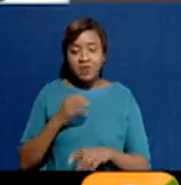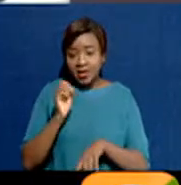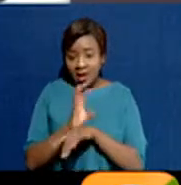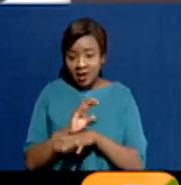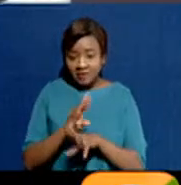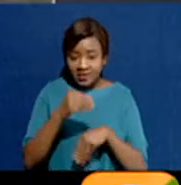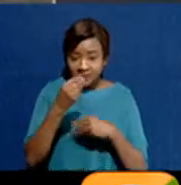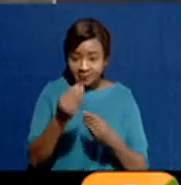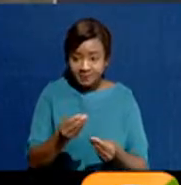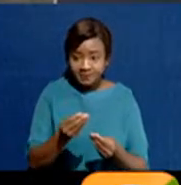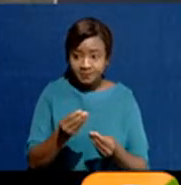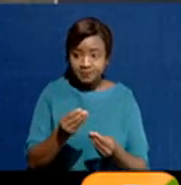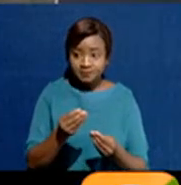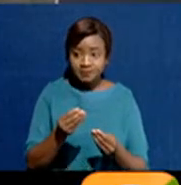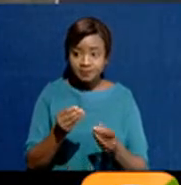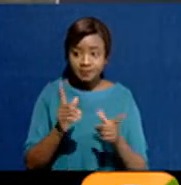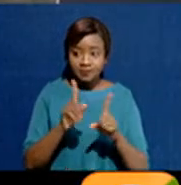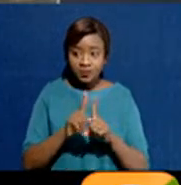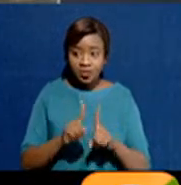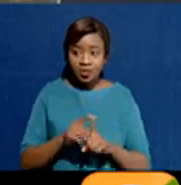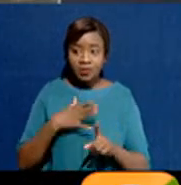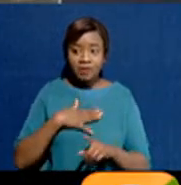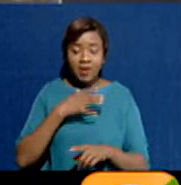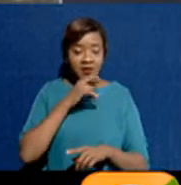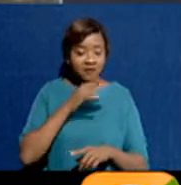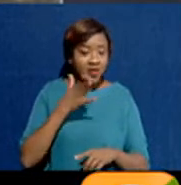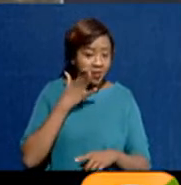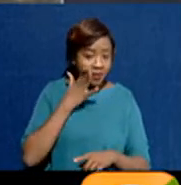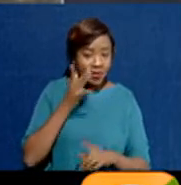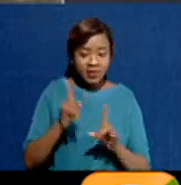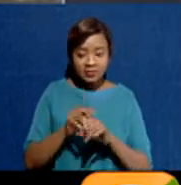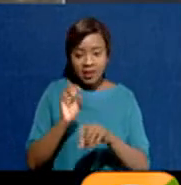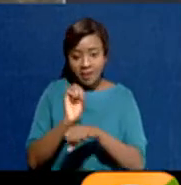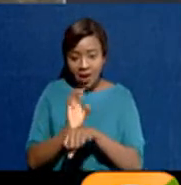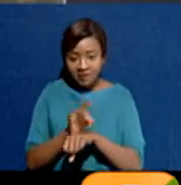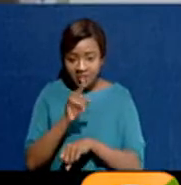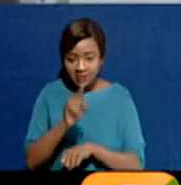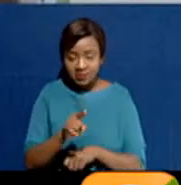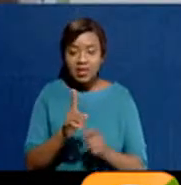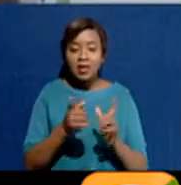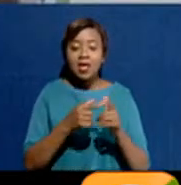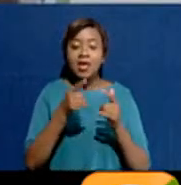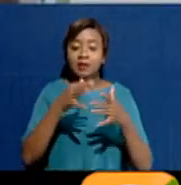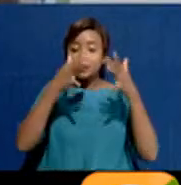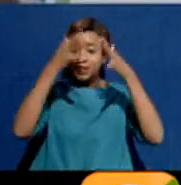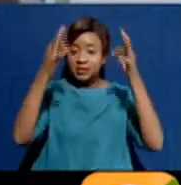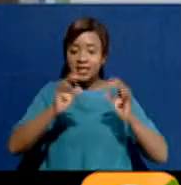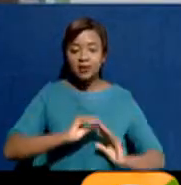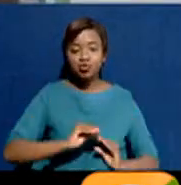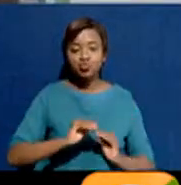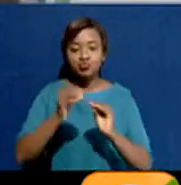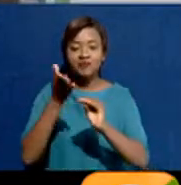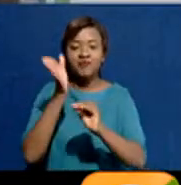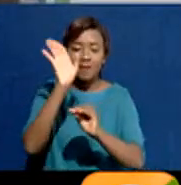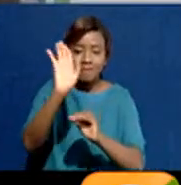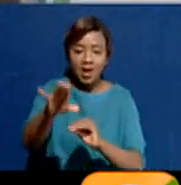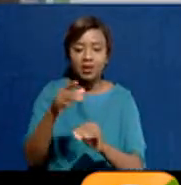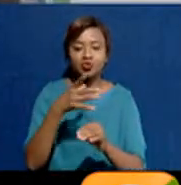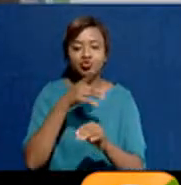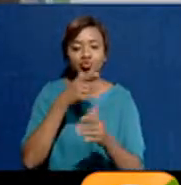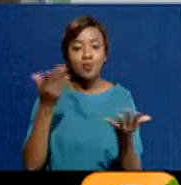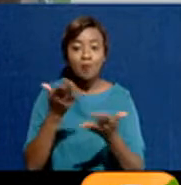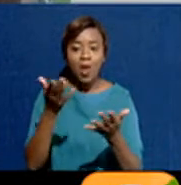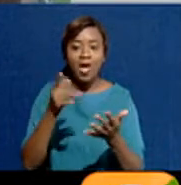advice. And my parents also gave their advice. And she went to their people where she was